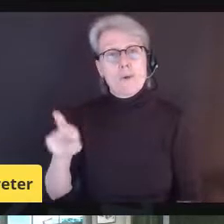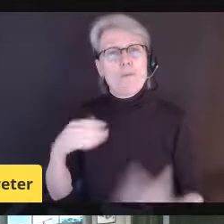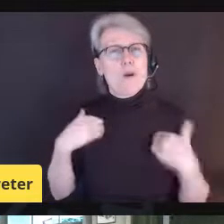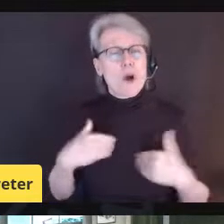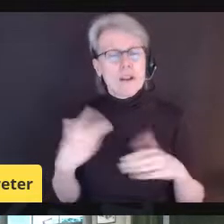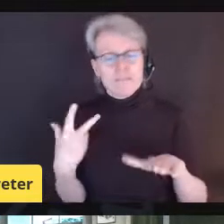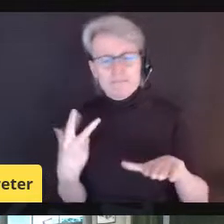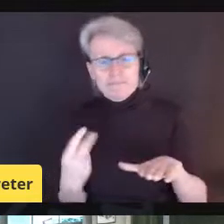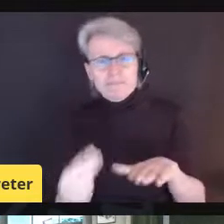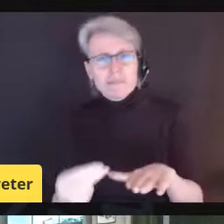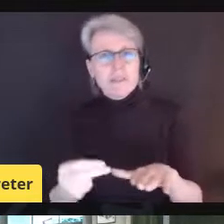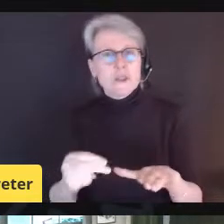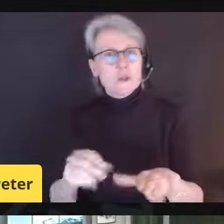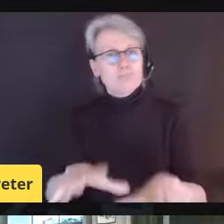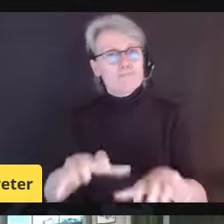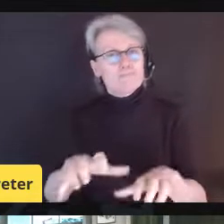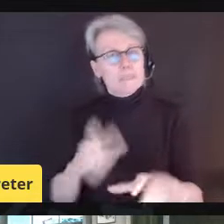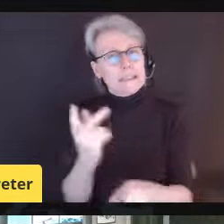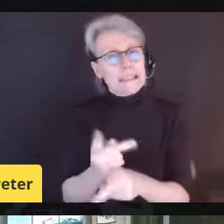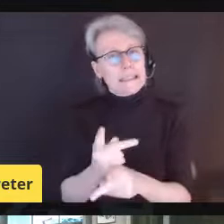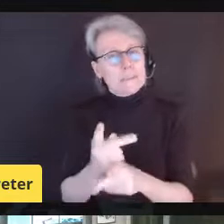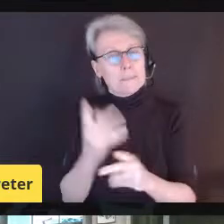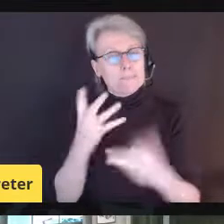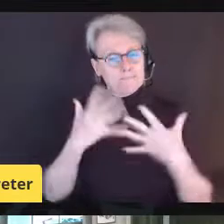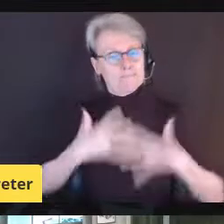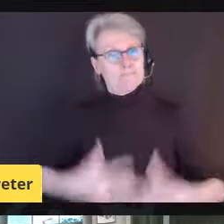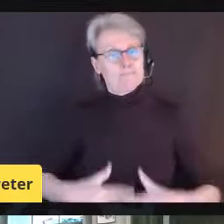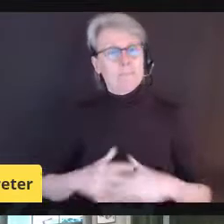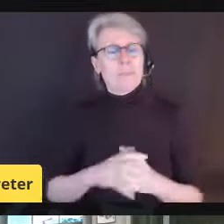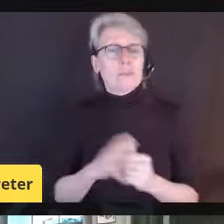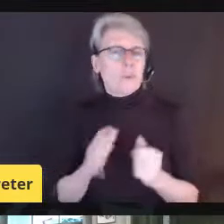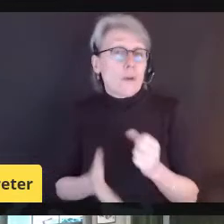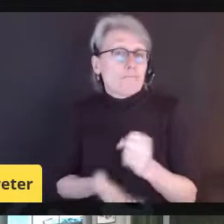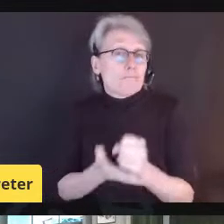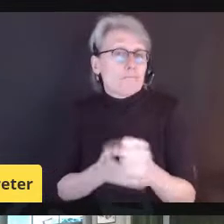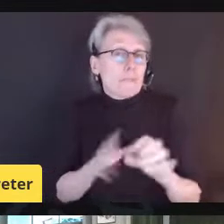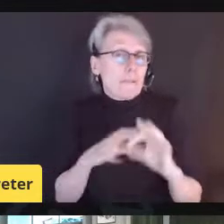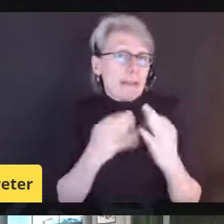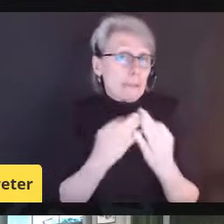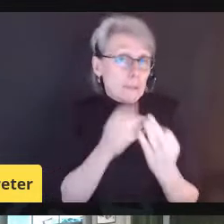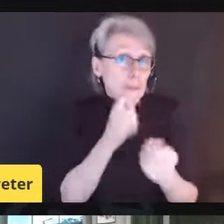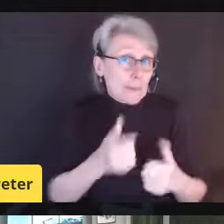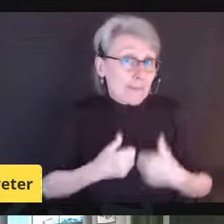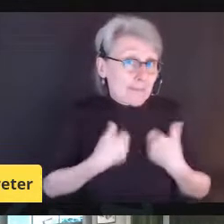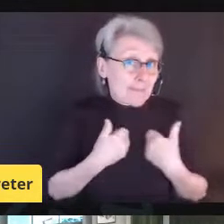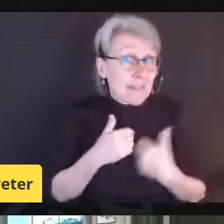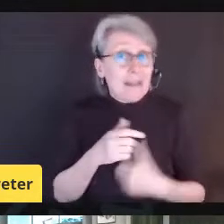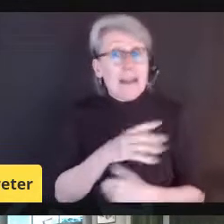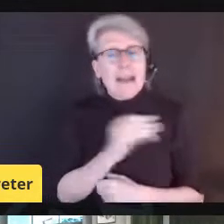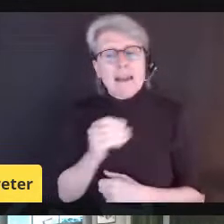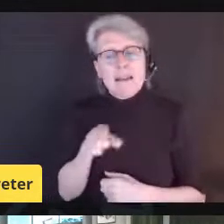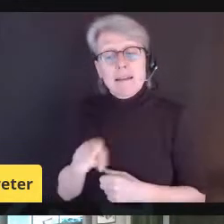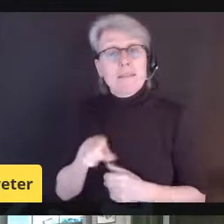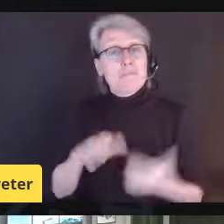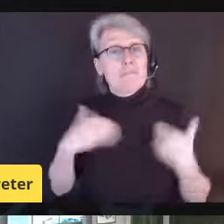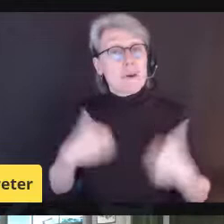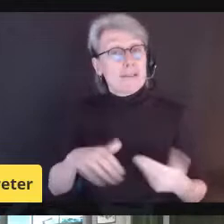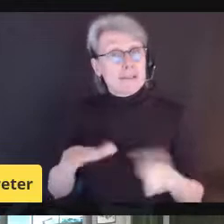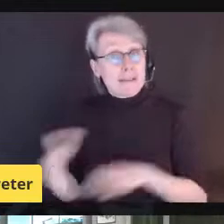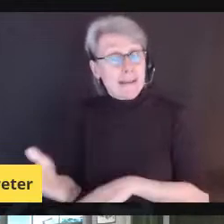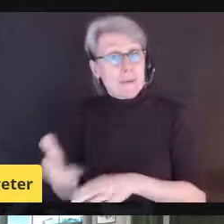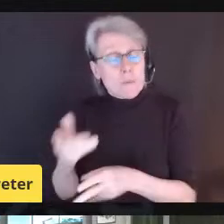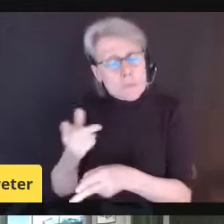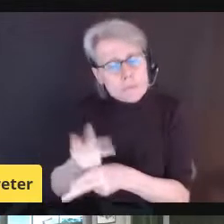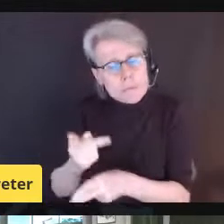enjoy helping families, the living, but I also really enjoy looking after those that have passed away and taking care of